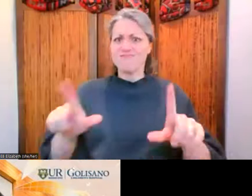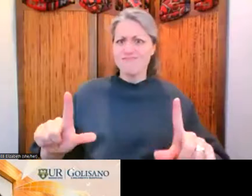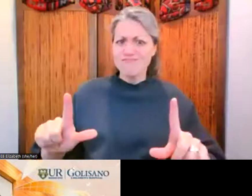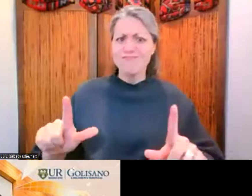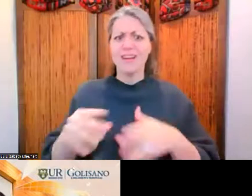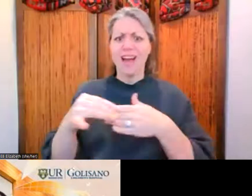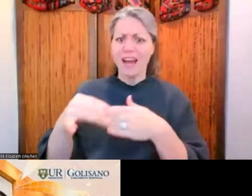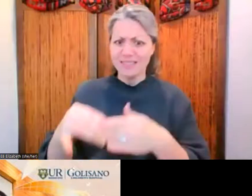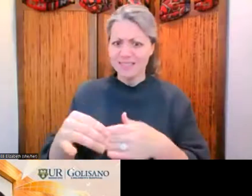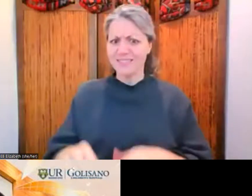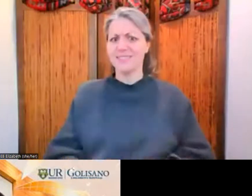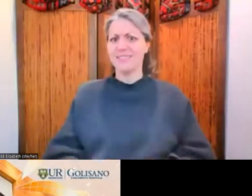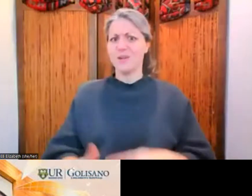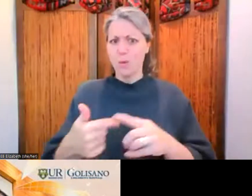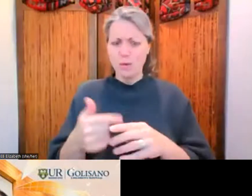or when